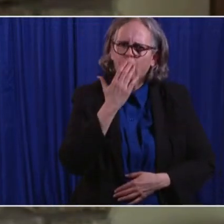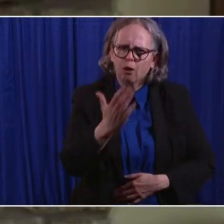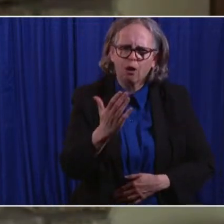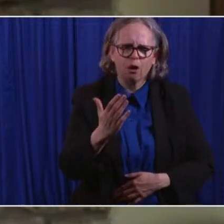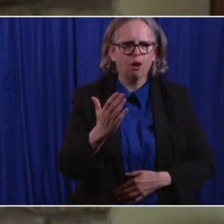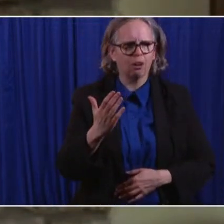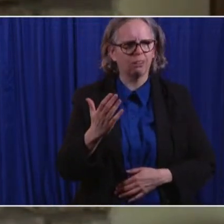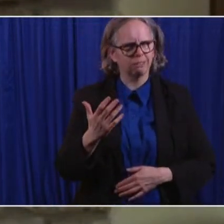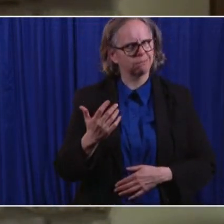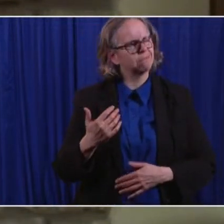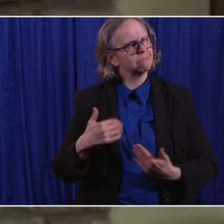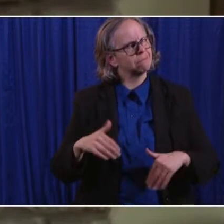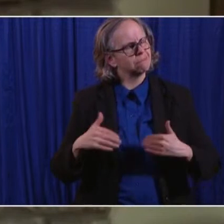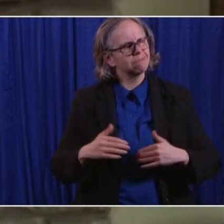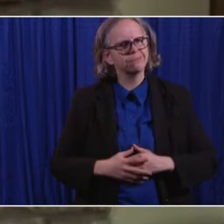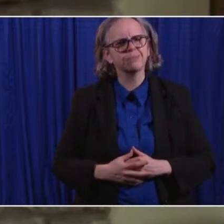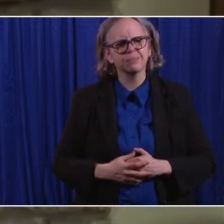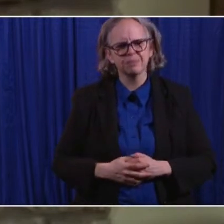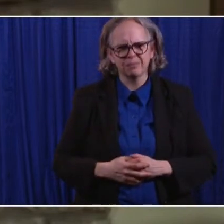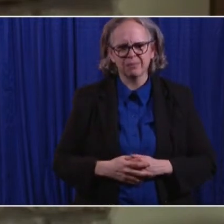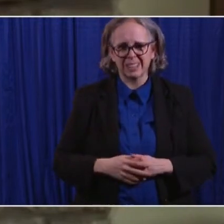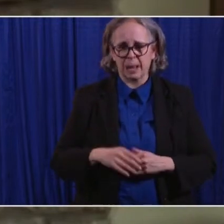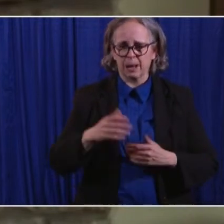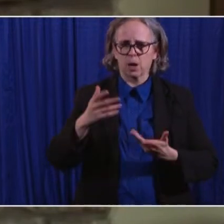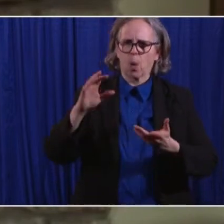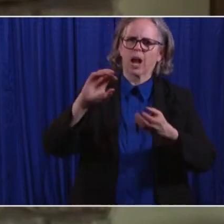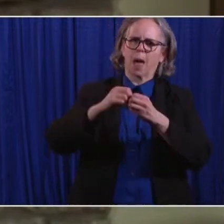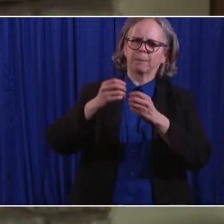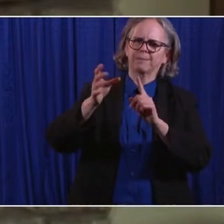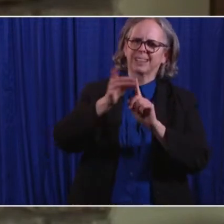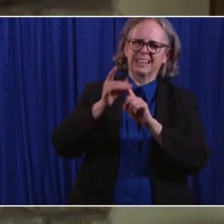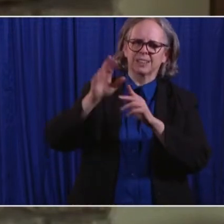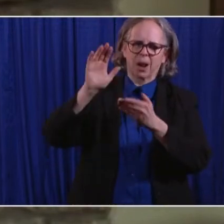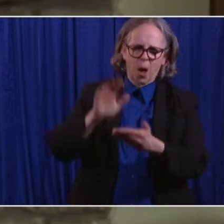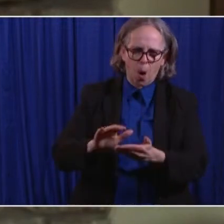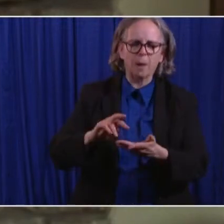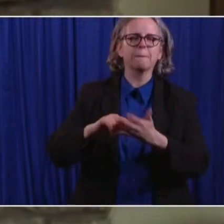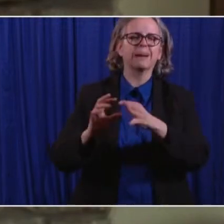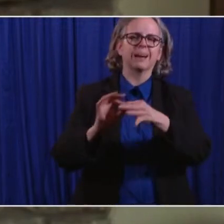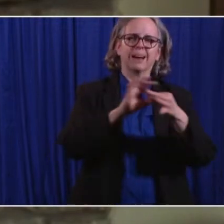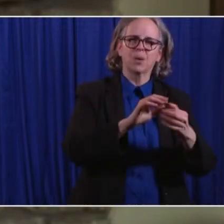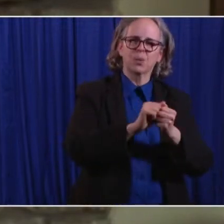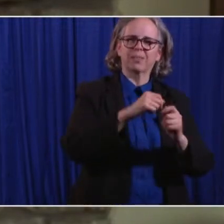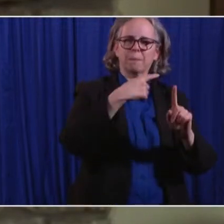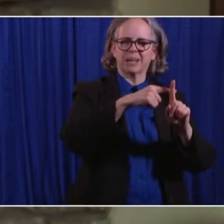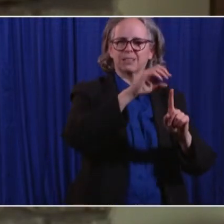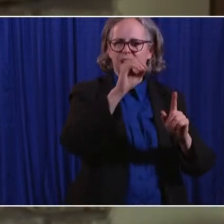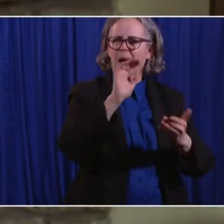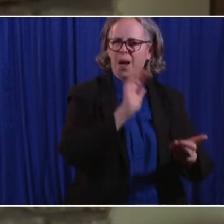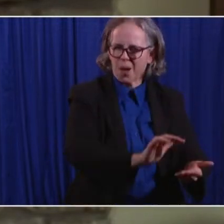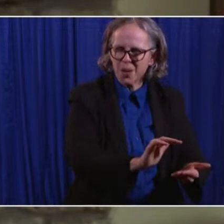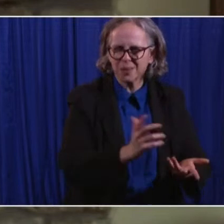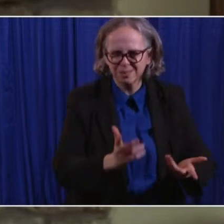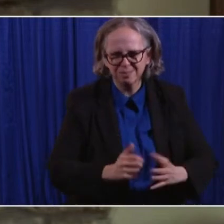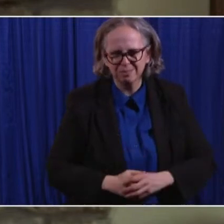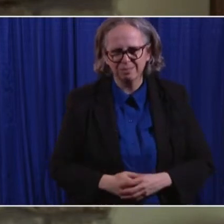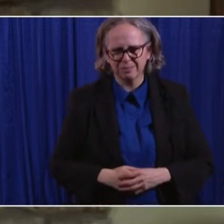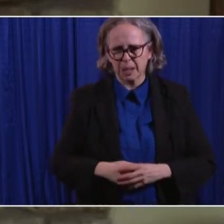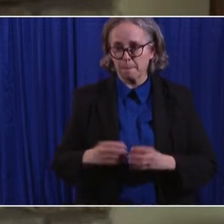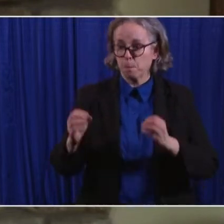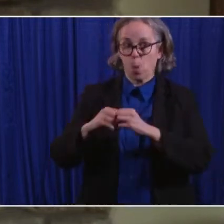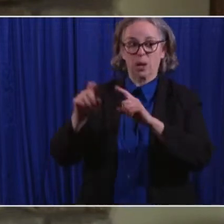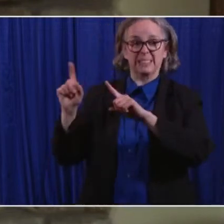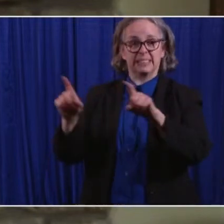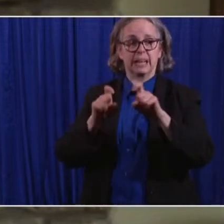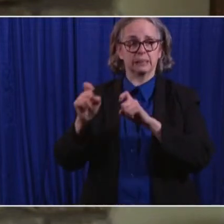low cases, but I'm watching the positivity rate, and it's down. So I'm not worried about, how many